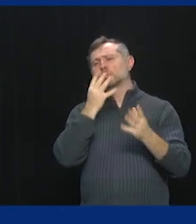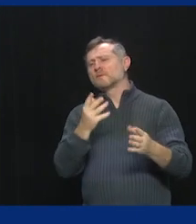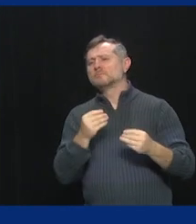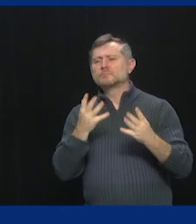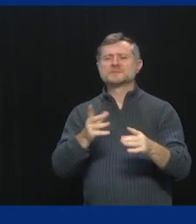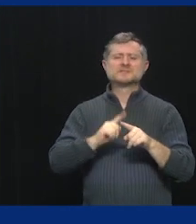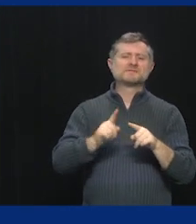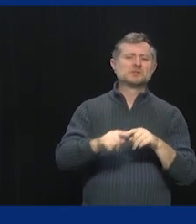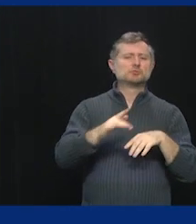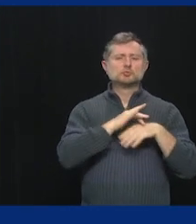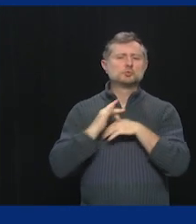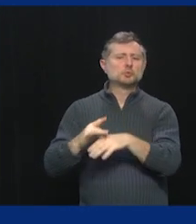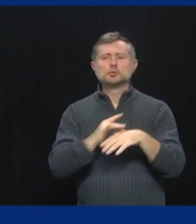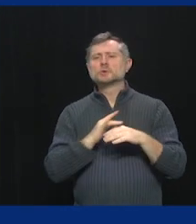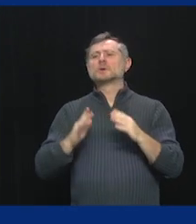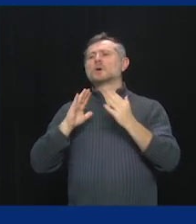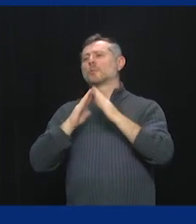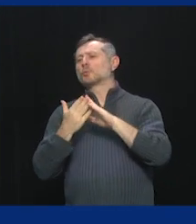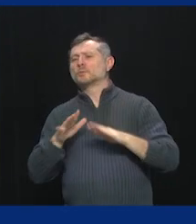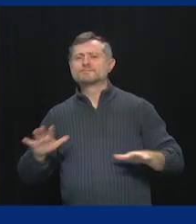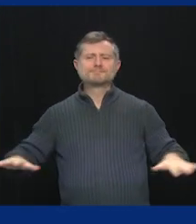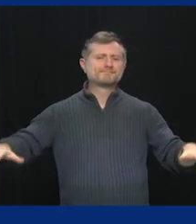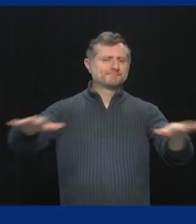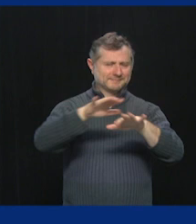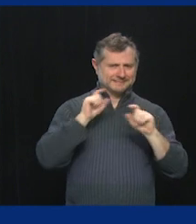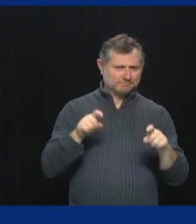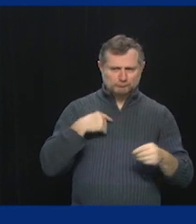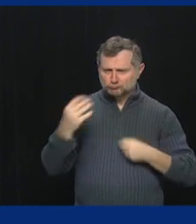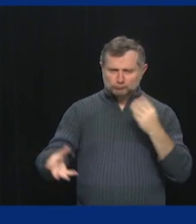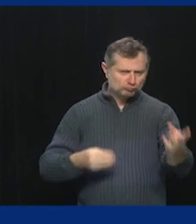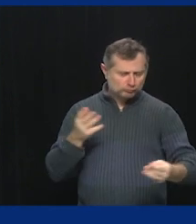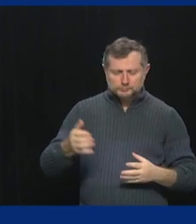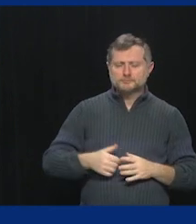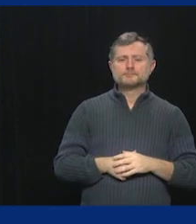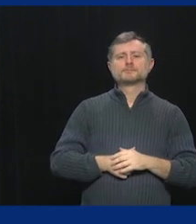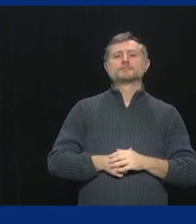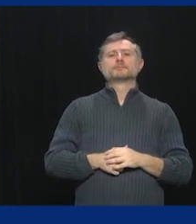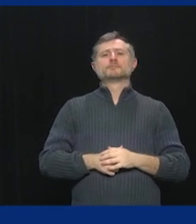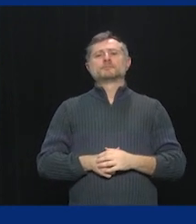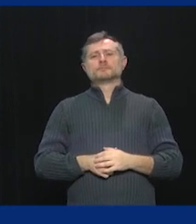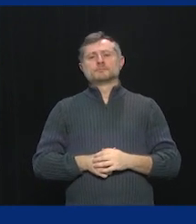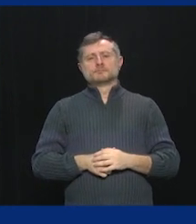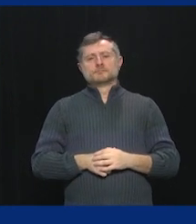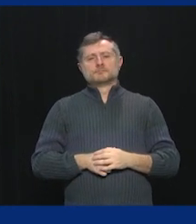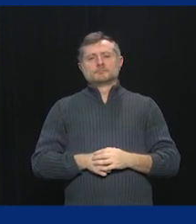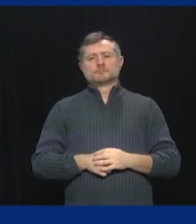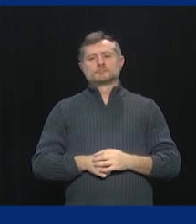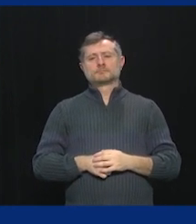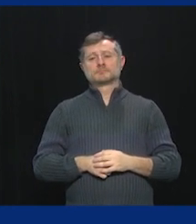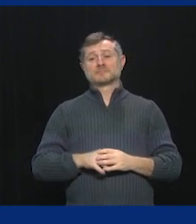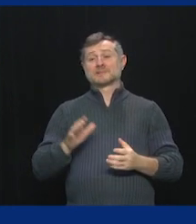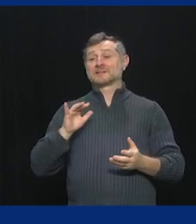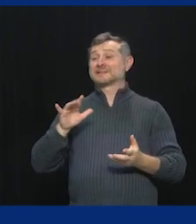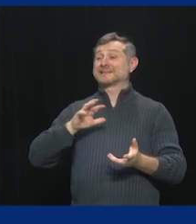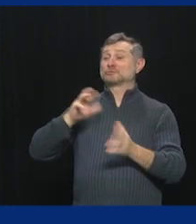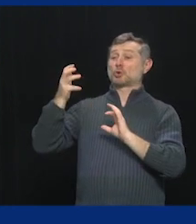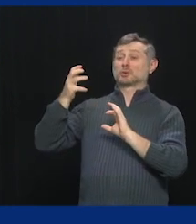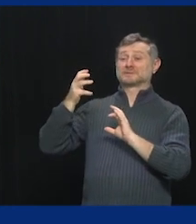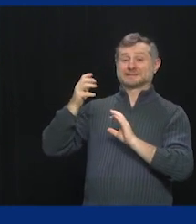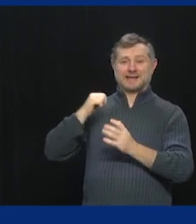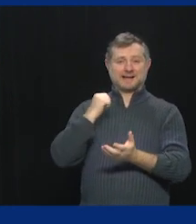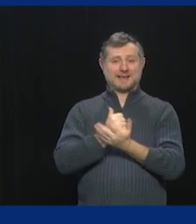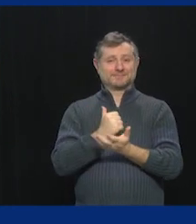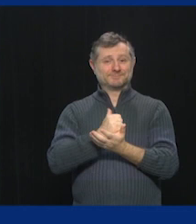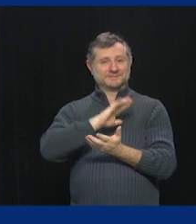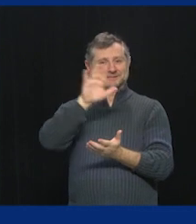the communities. The disaster assistance centers will be,